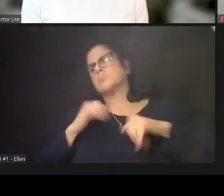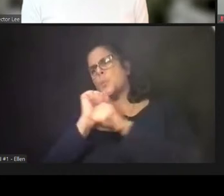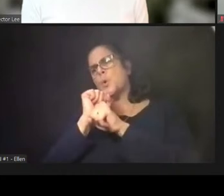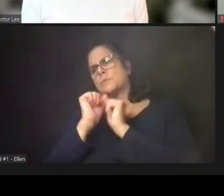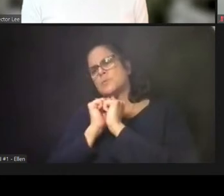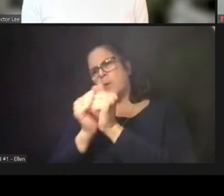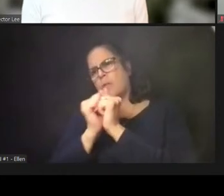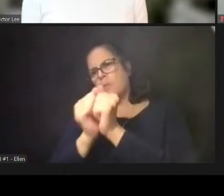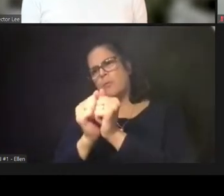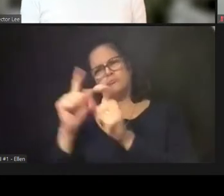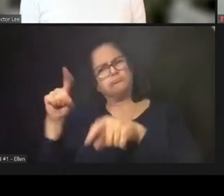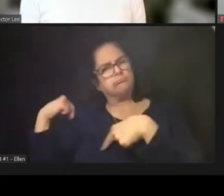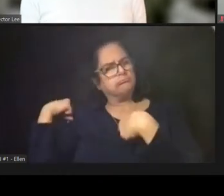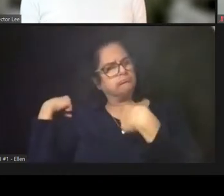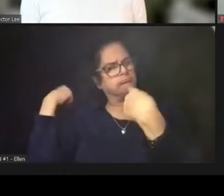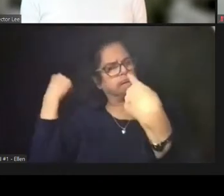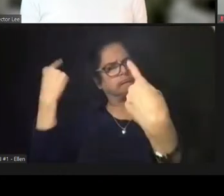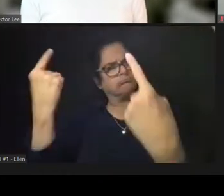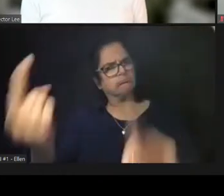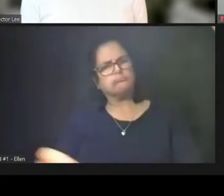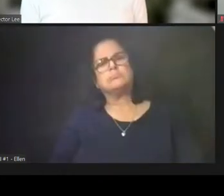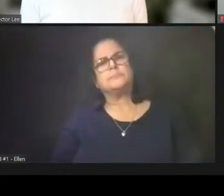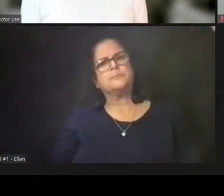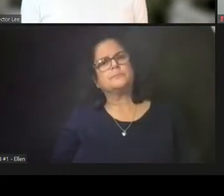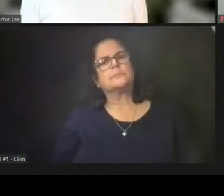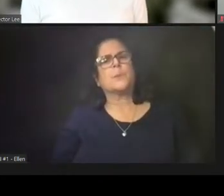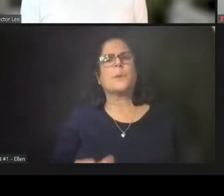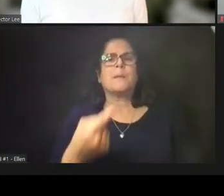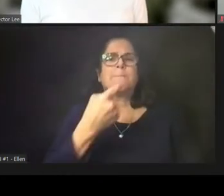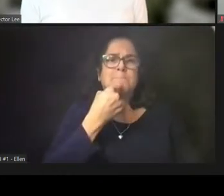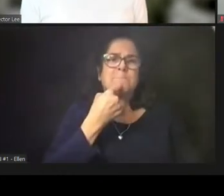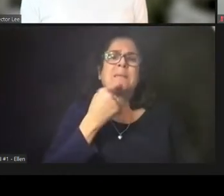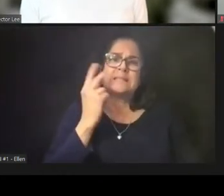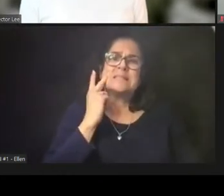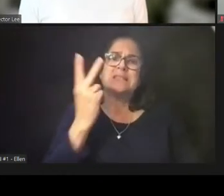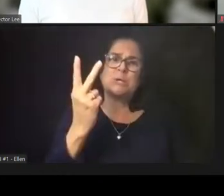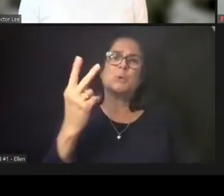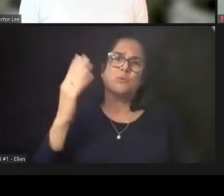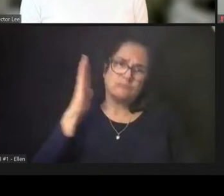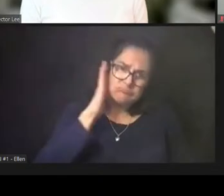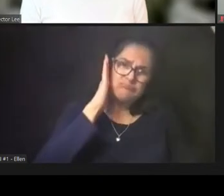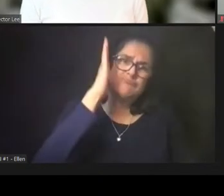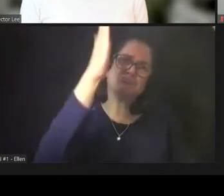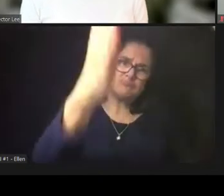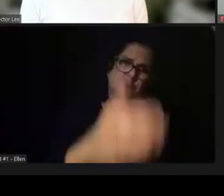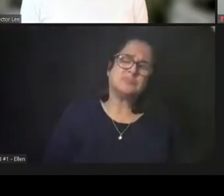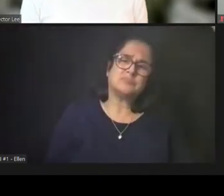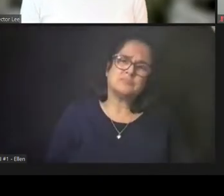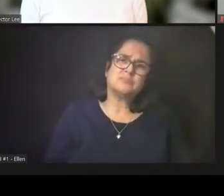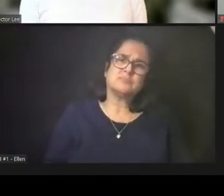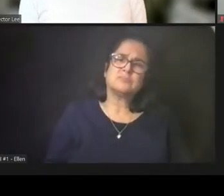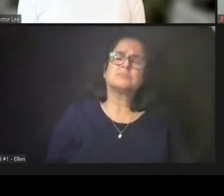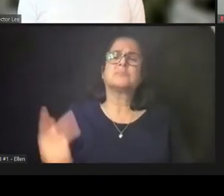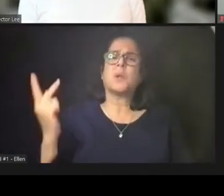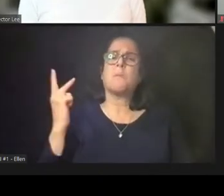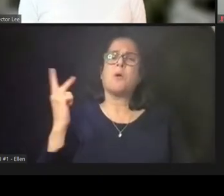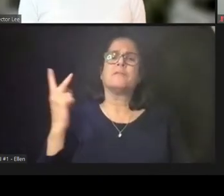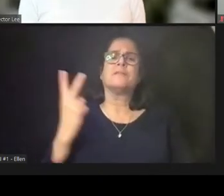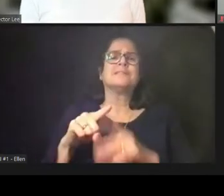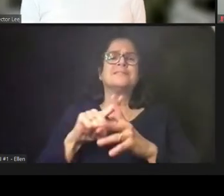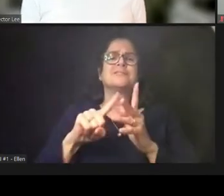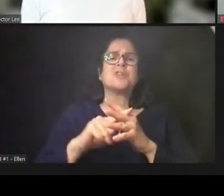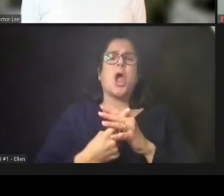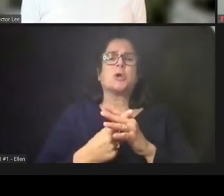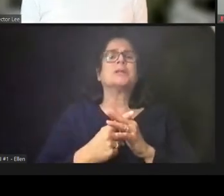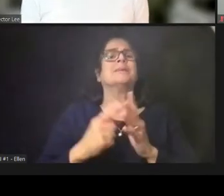years. I will certainly miss not seeing you here at CTA board meetings. I think both of us started with a lot less